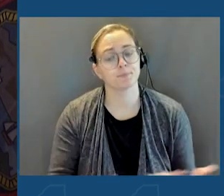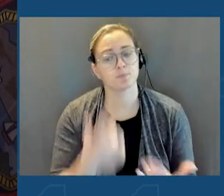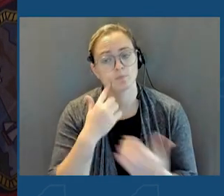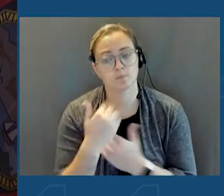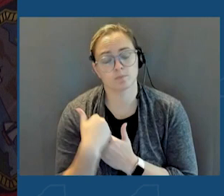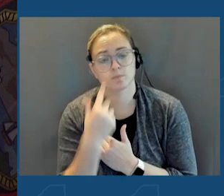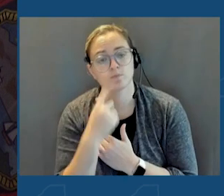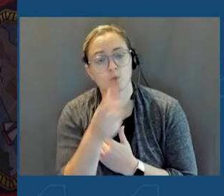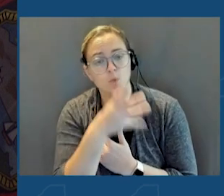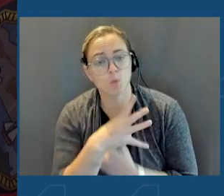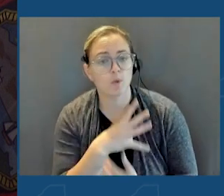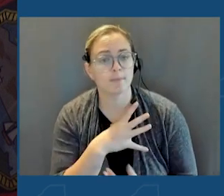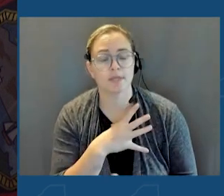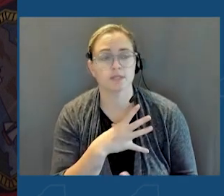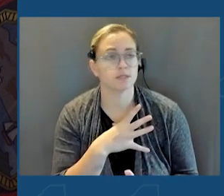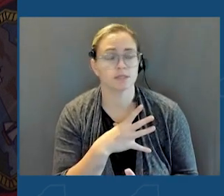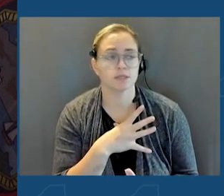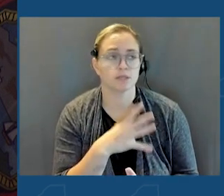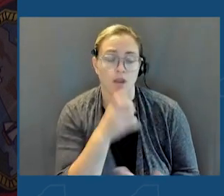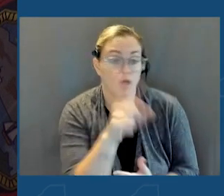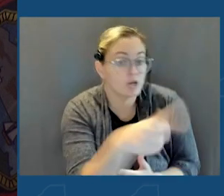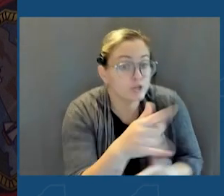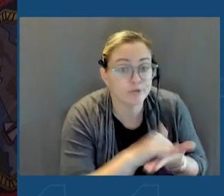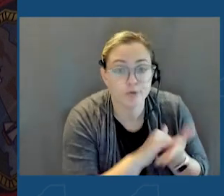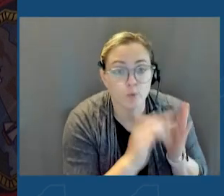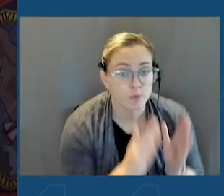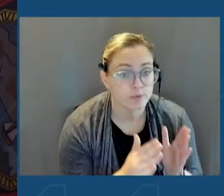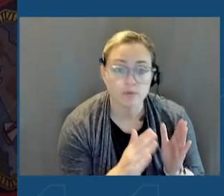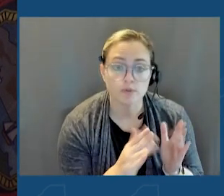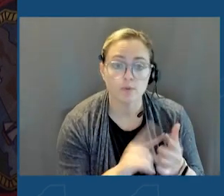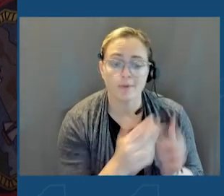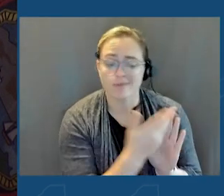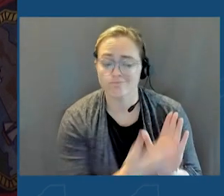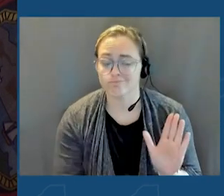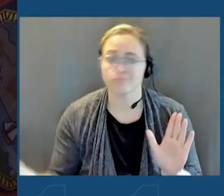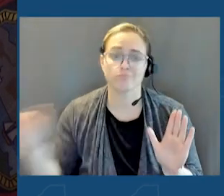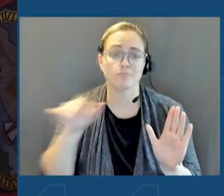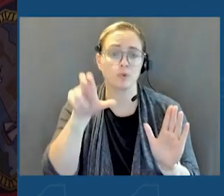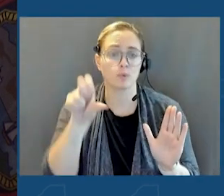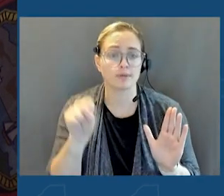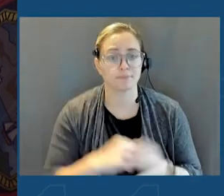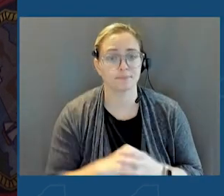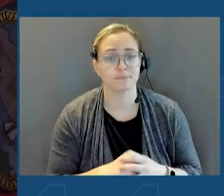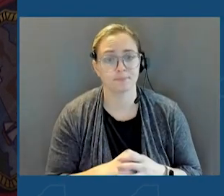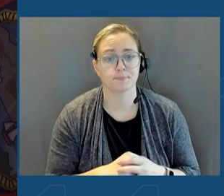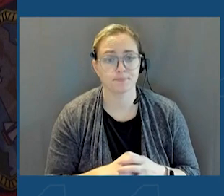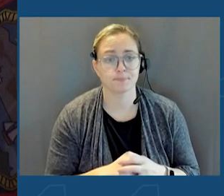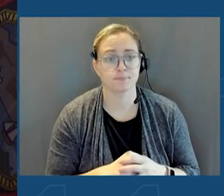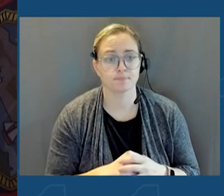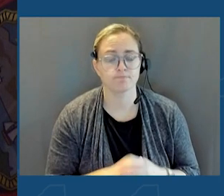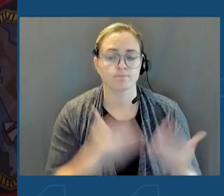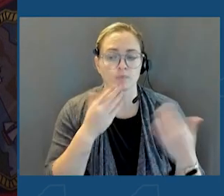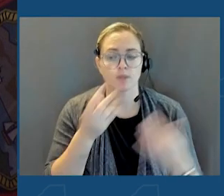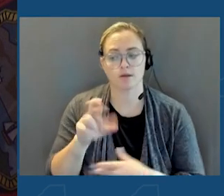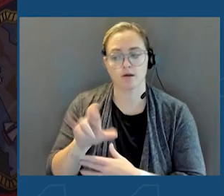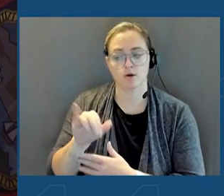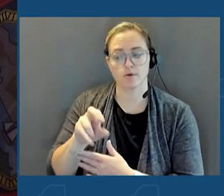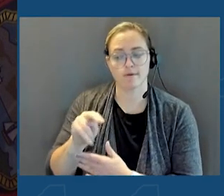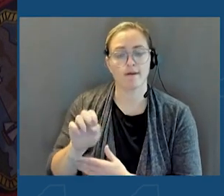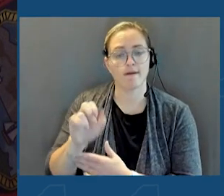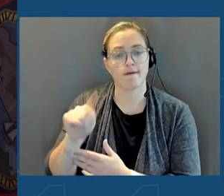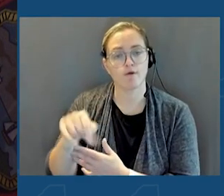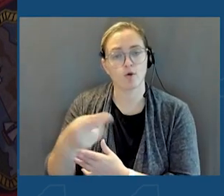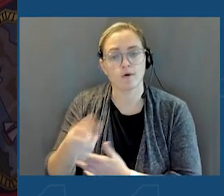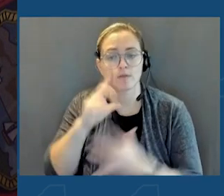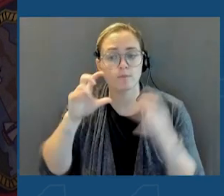millions of women, not just New York women, but women all across America. And I want to thank Dr. Ann Kurth, the president